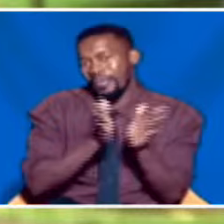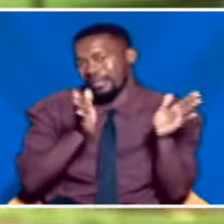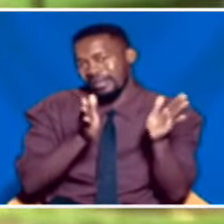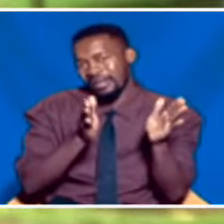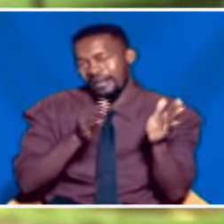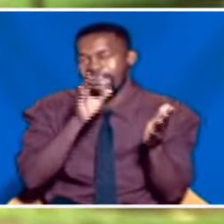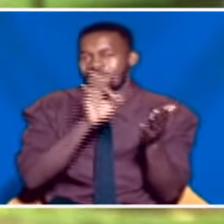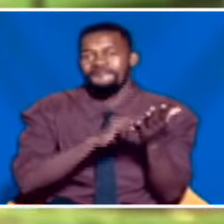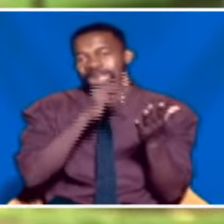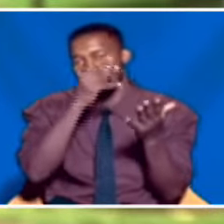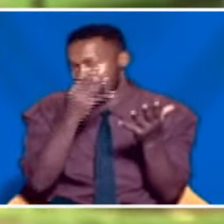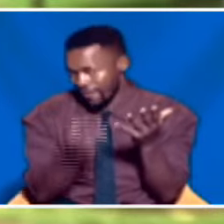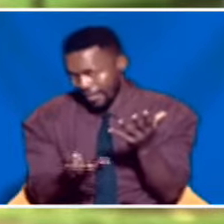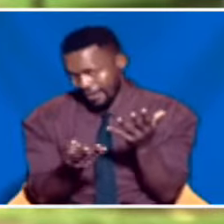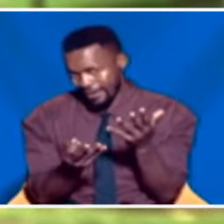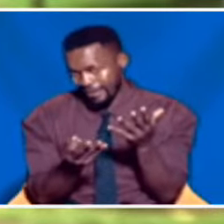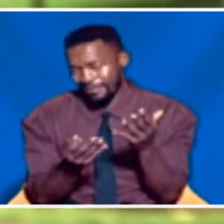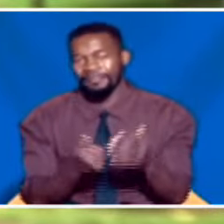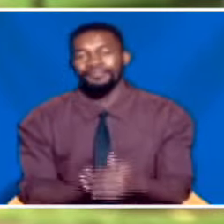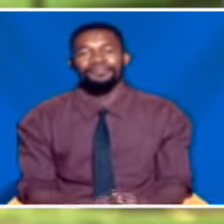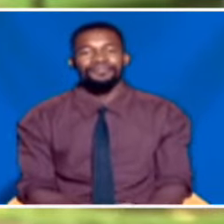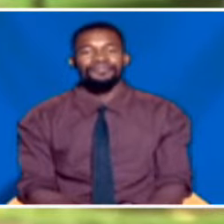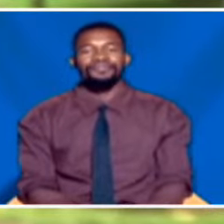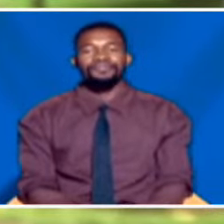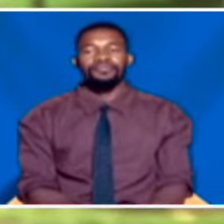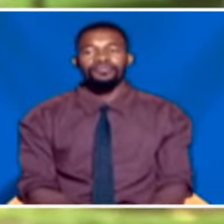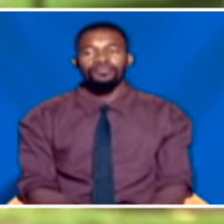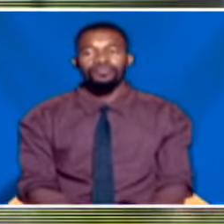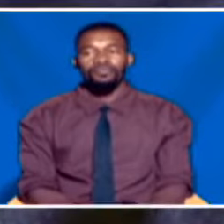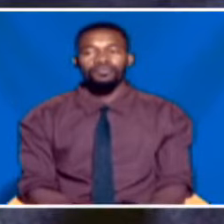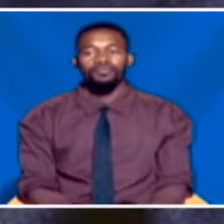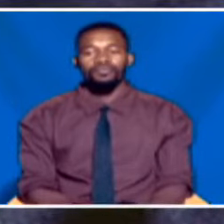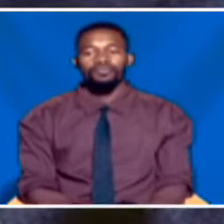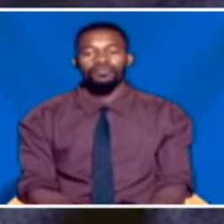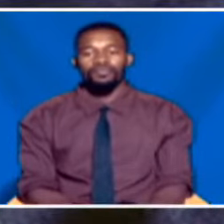David Muthoka, KTN News, Nairobi. For the second